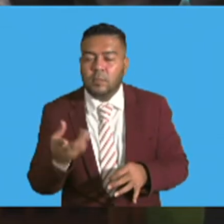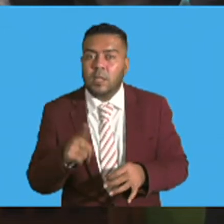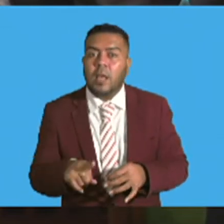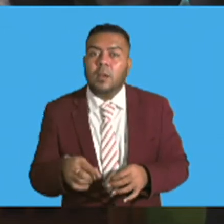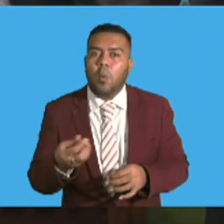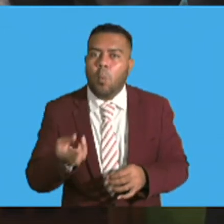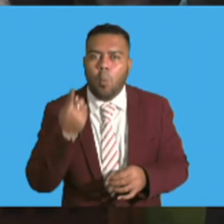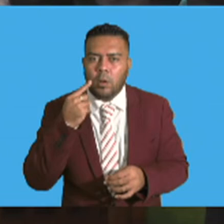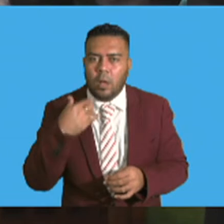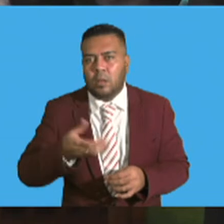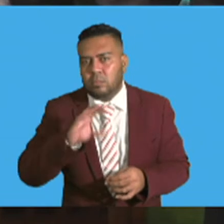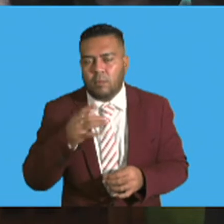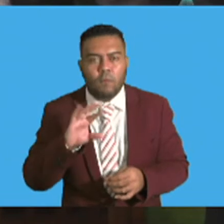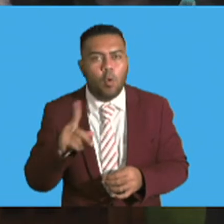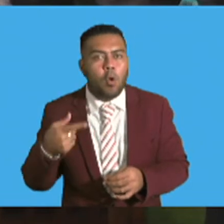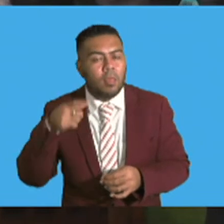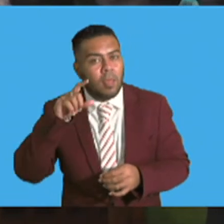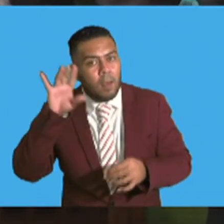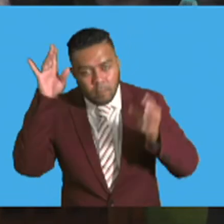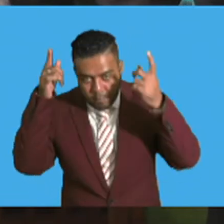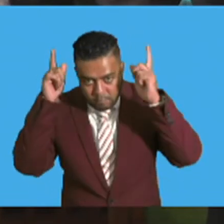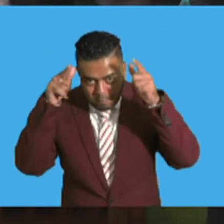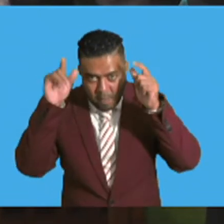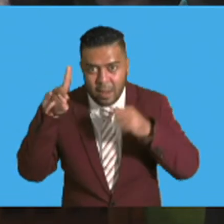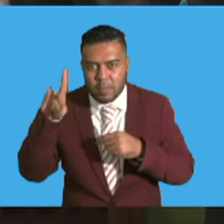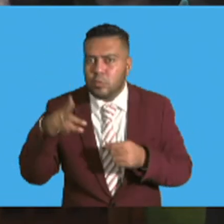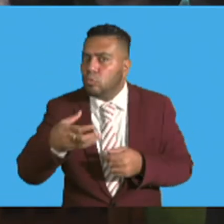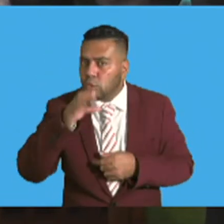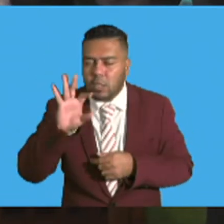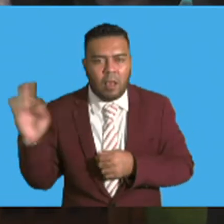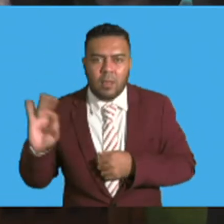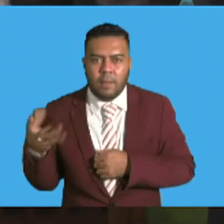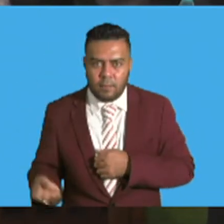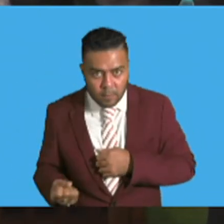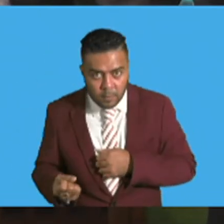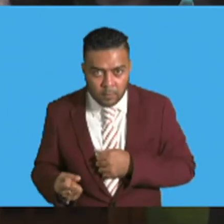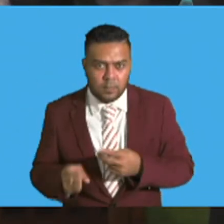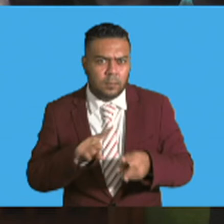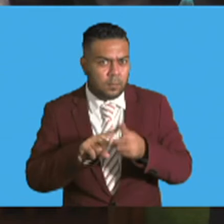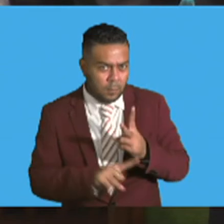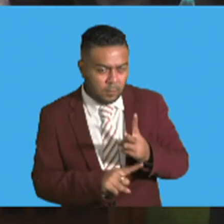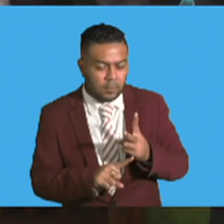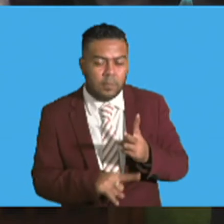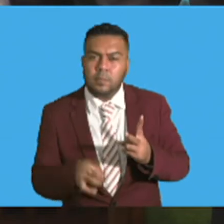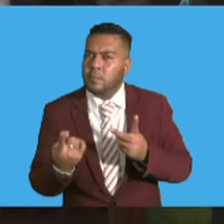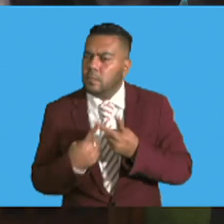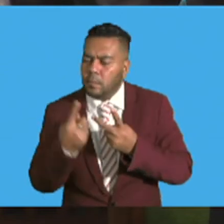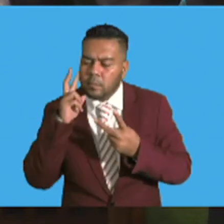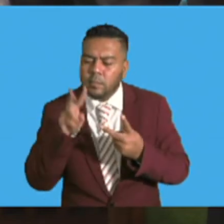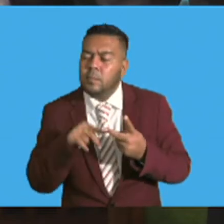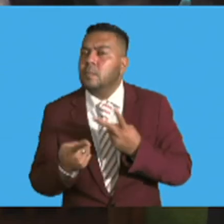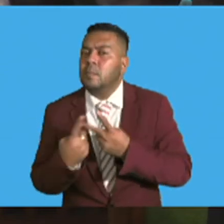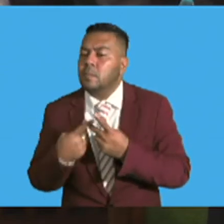drinking water. To deal with both these two, one is we had to look at an alternative pasture